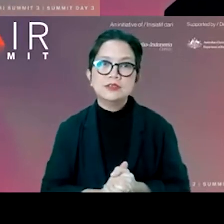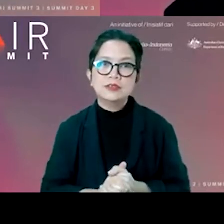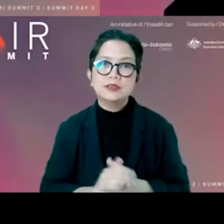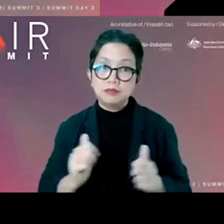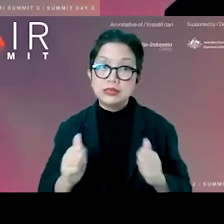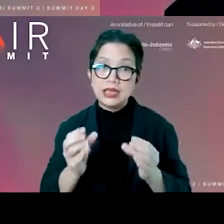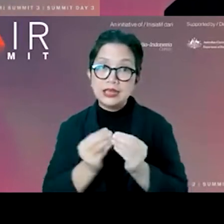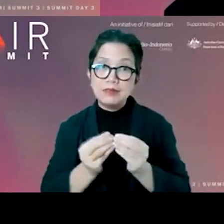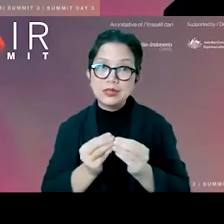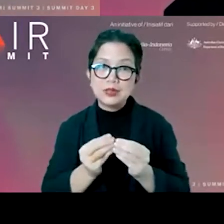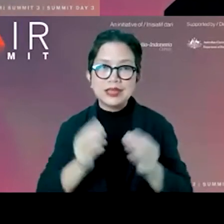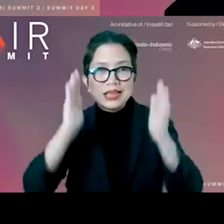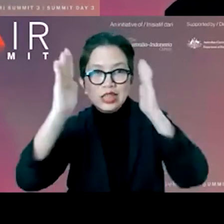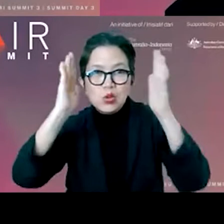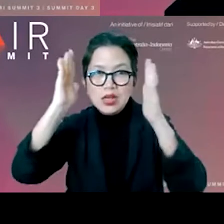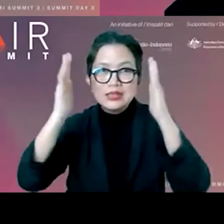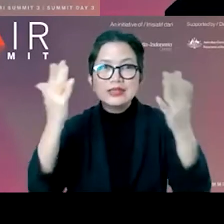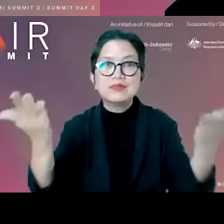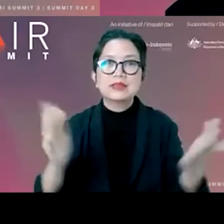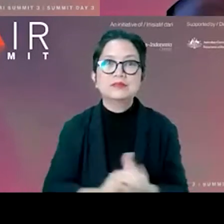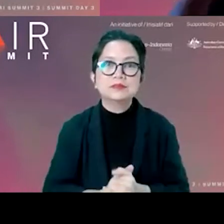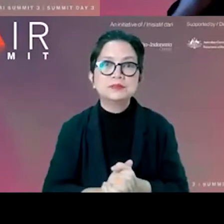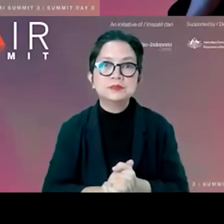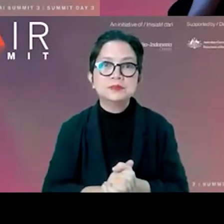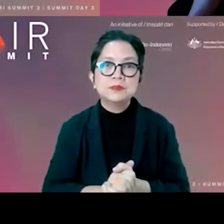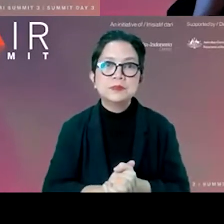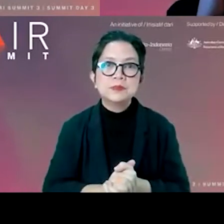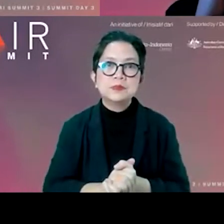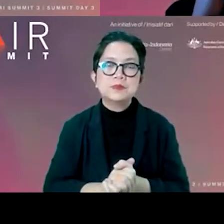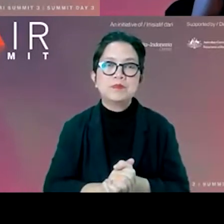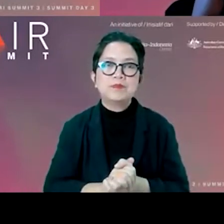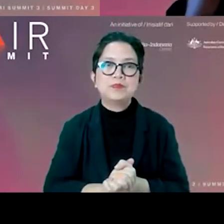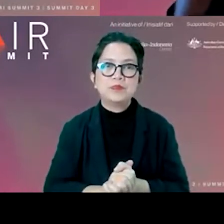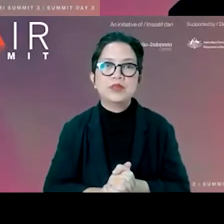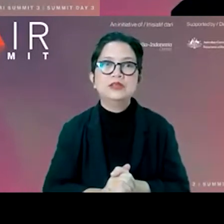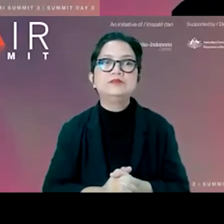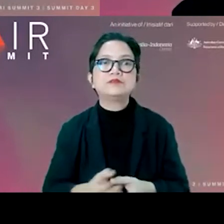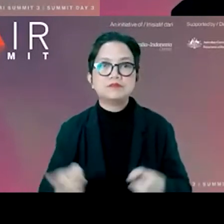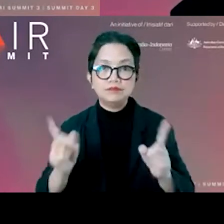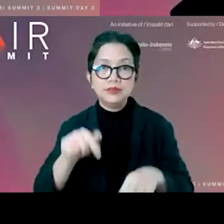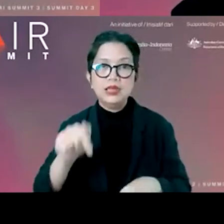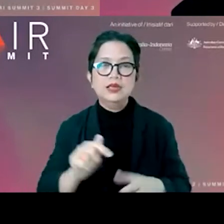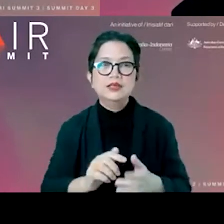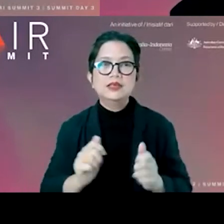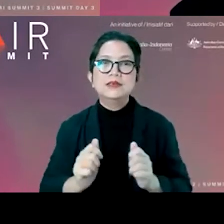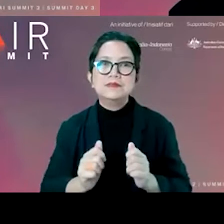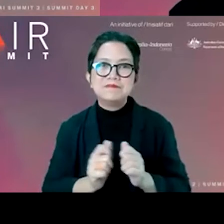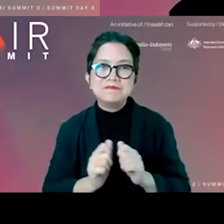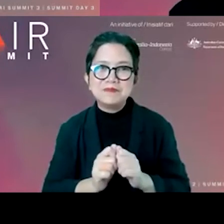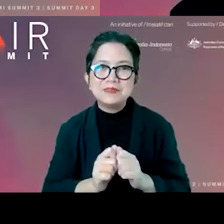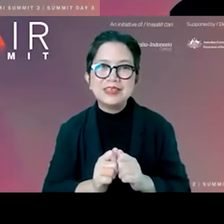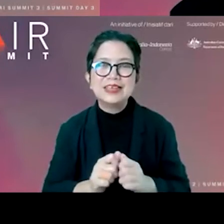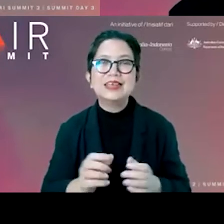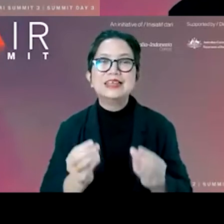speak. Well, I mean, it's funny you say tractable, because in my field, usually it means you can actually compute